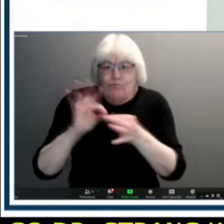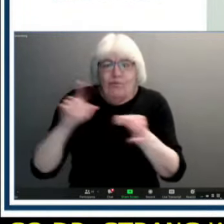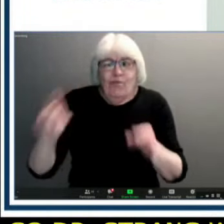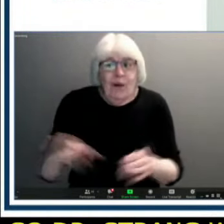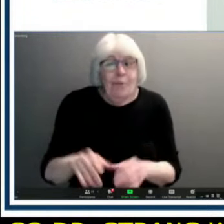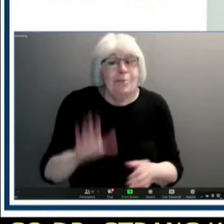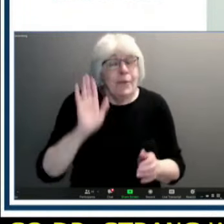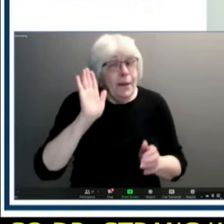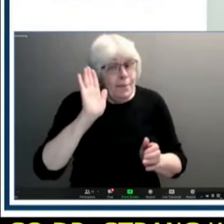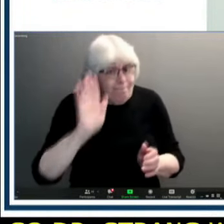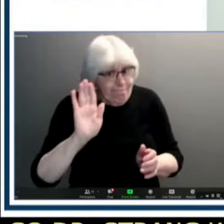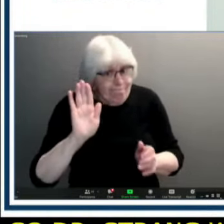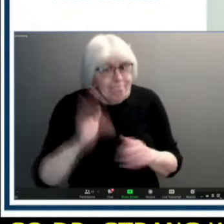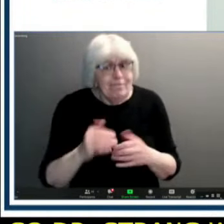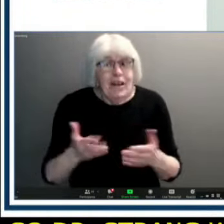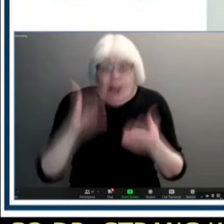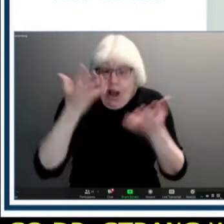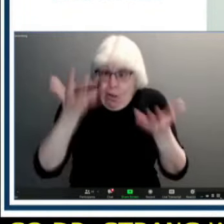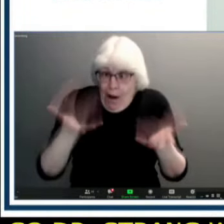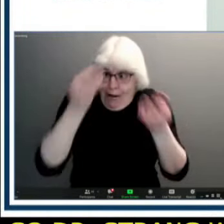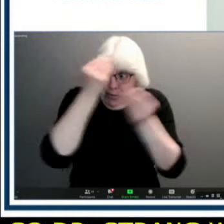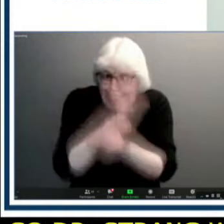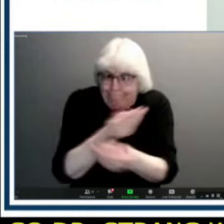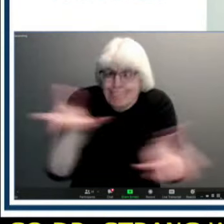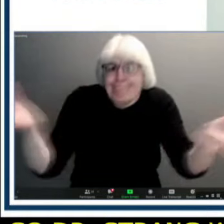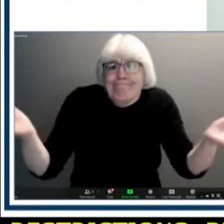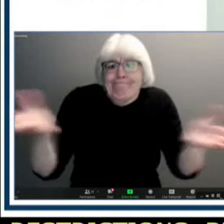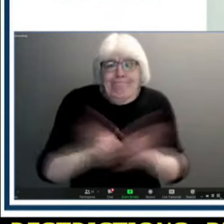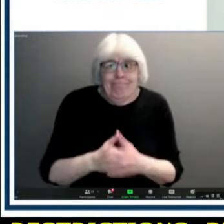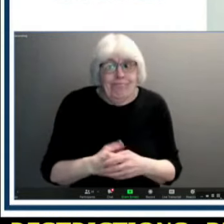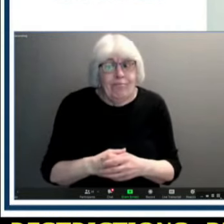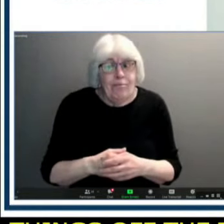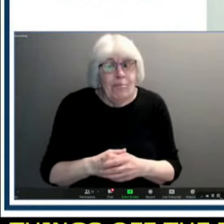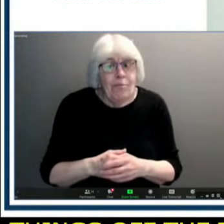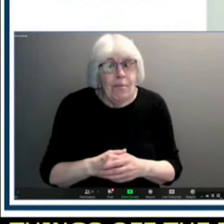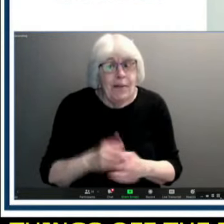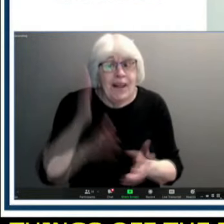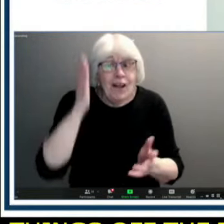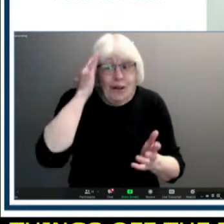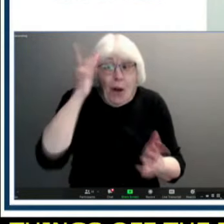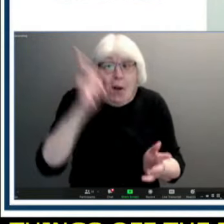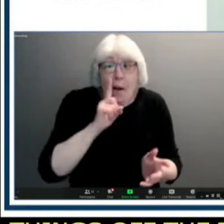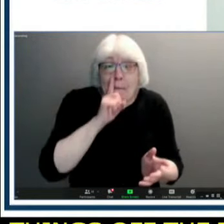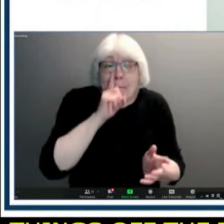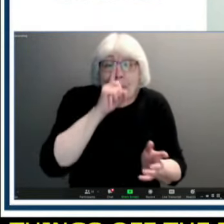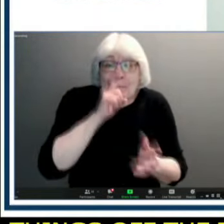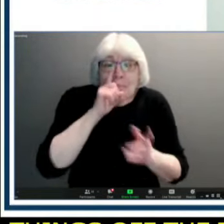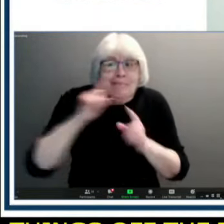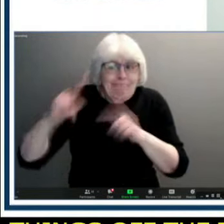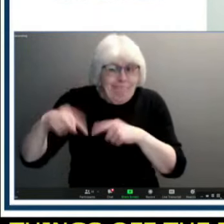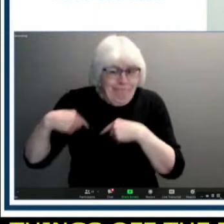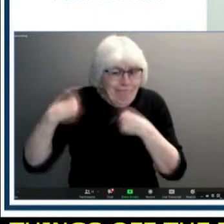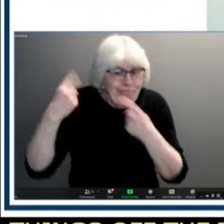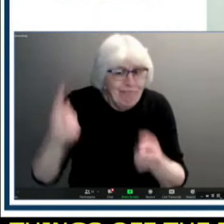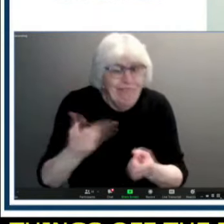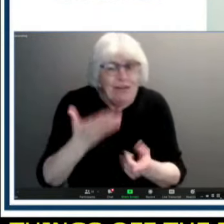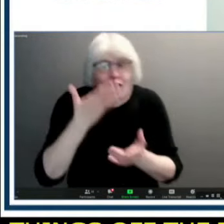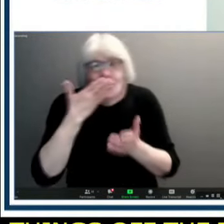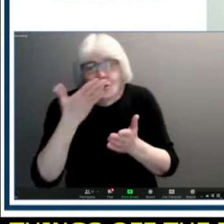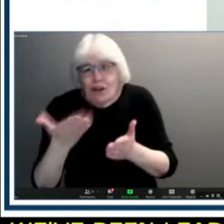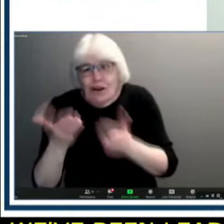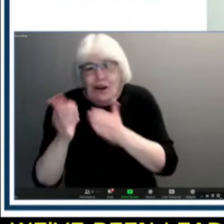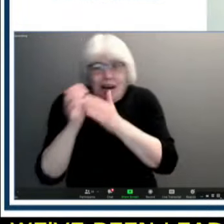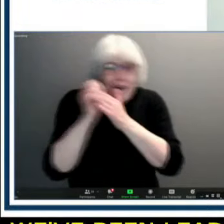we need to change our approach to testing. We've been leaders in testing, and Nova Scotians love to test. Thank you for